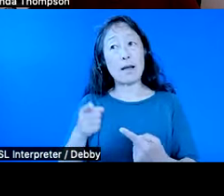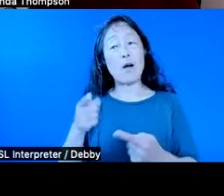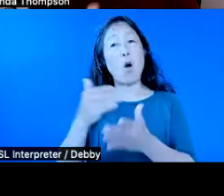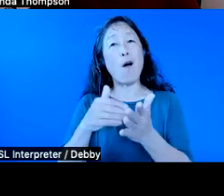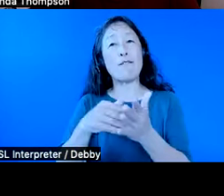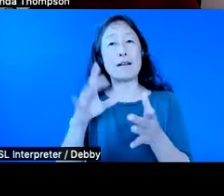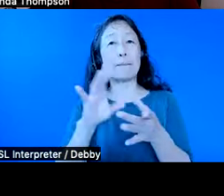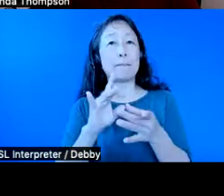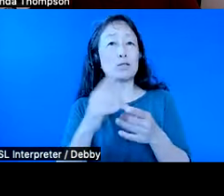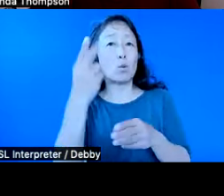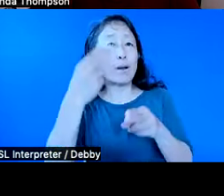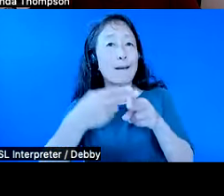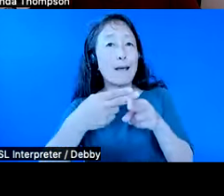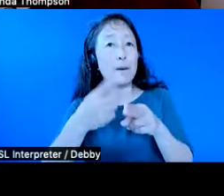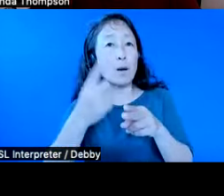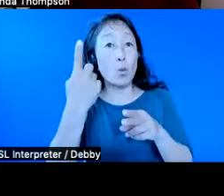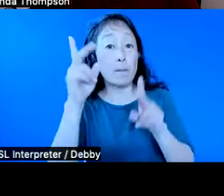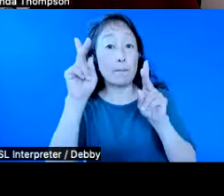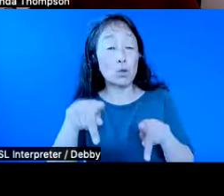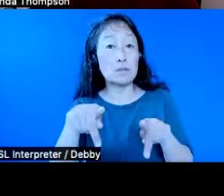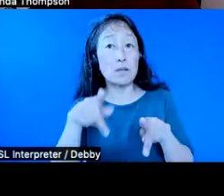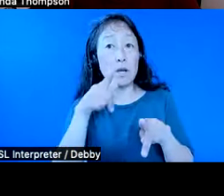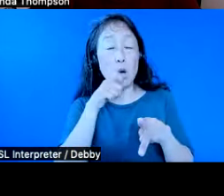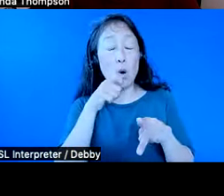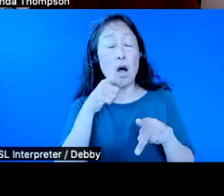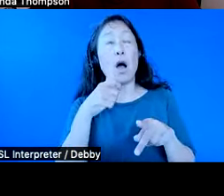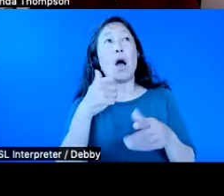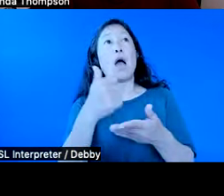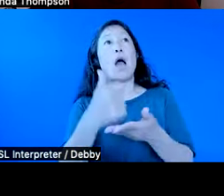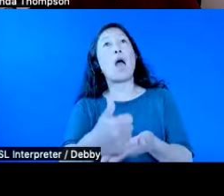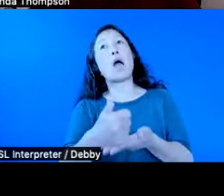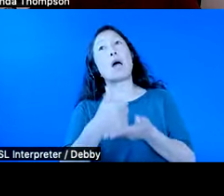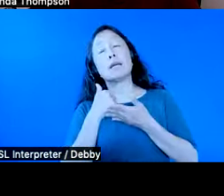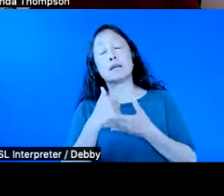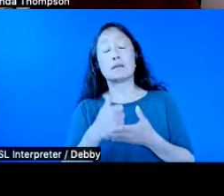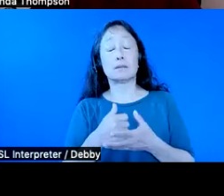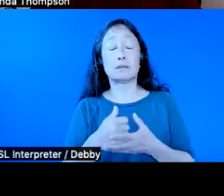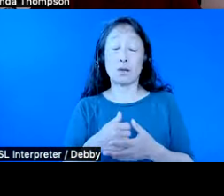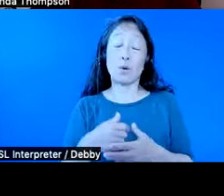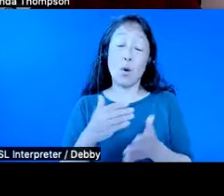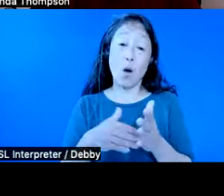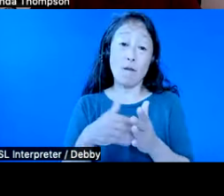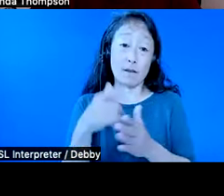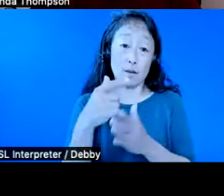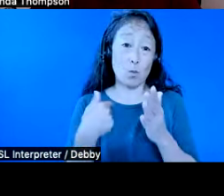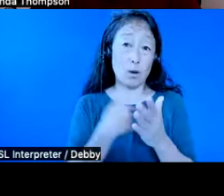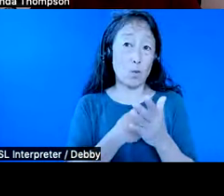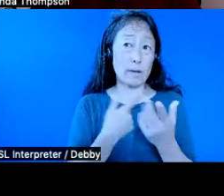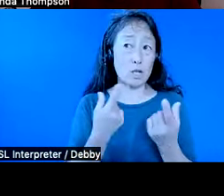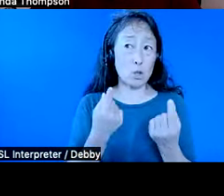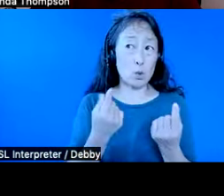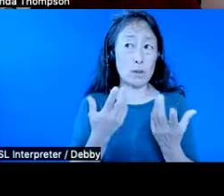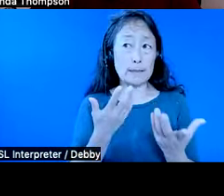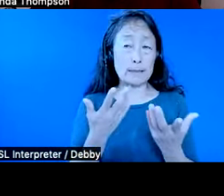So whatever we're doing, you know, it is the best we could do at the time. And some people will sit on the fence and not do it, and